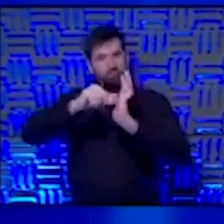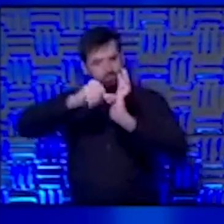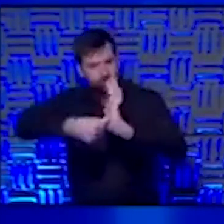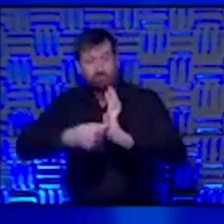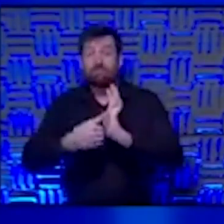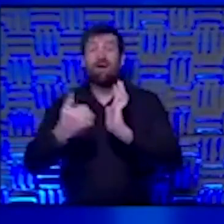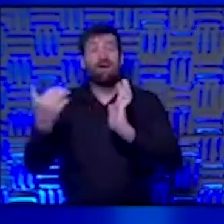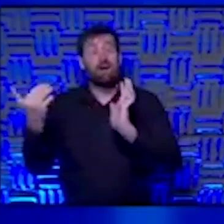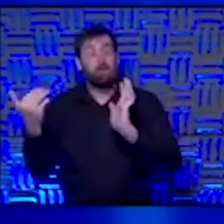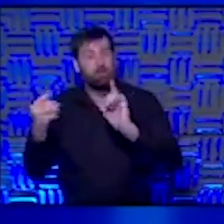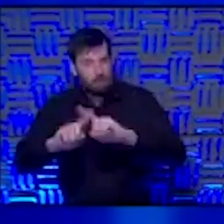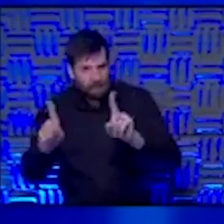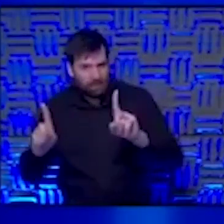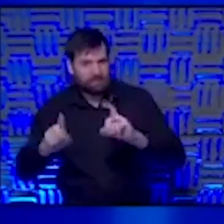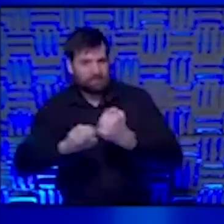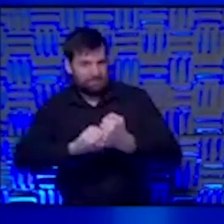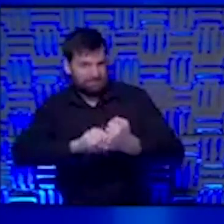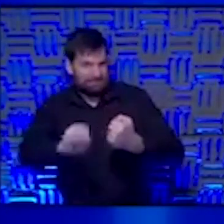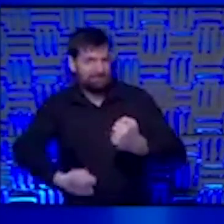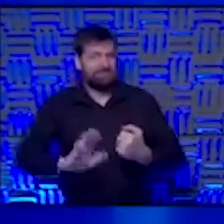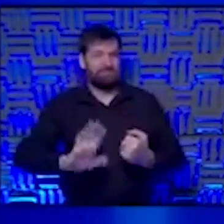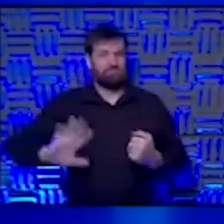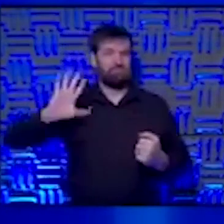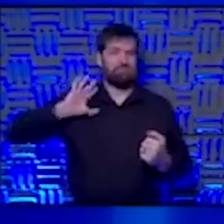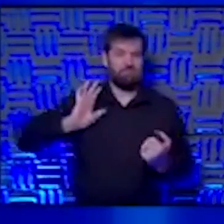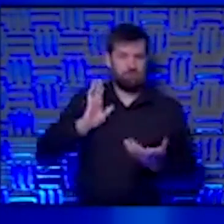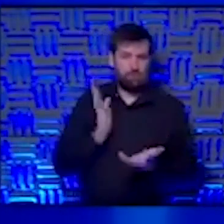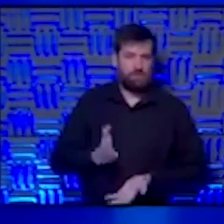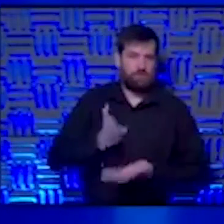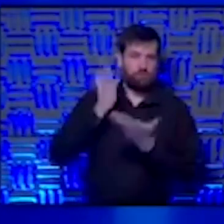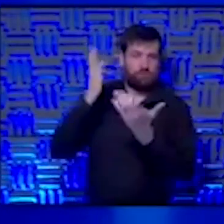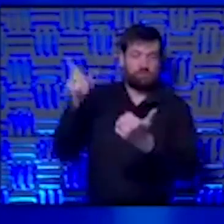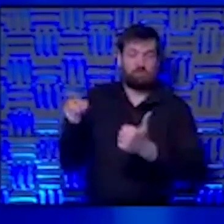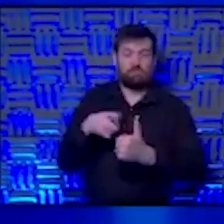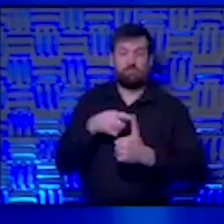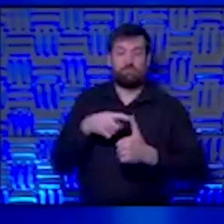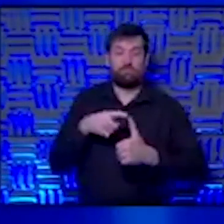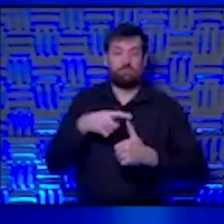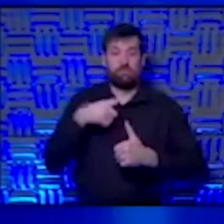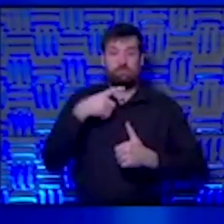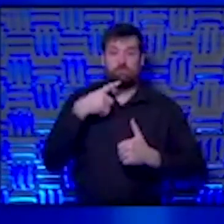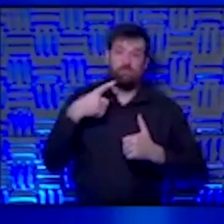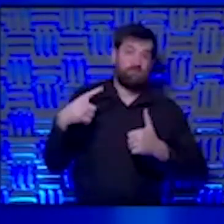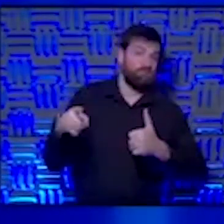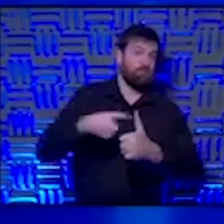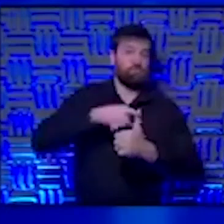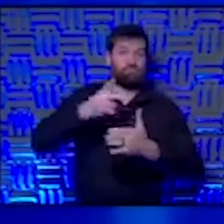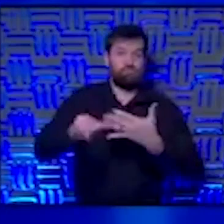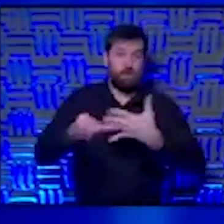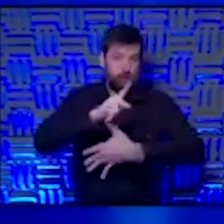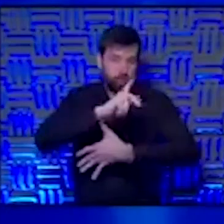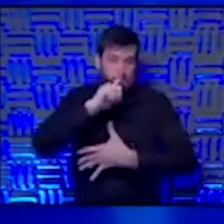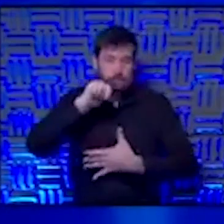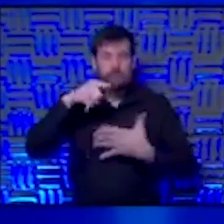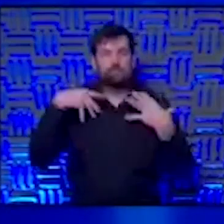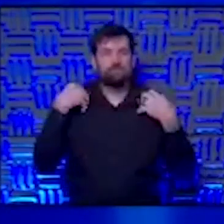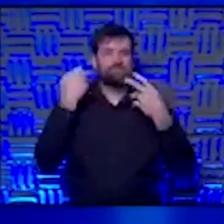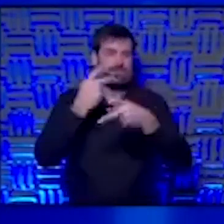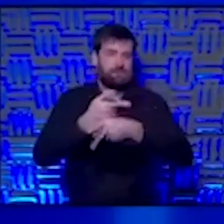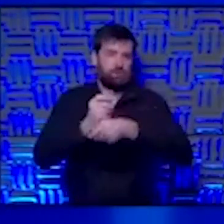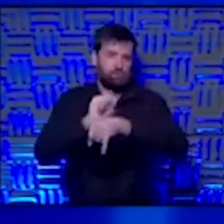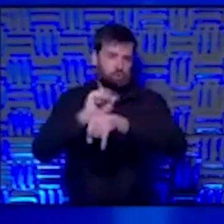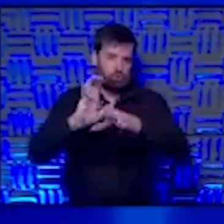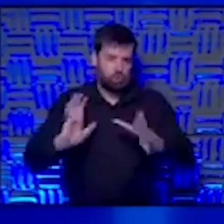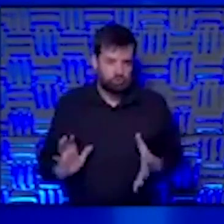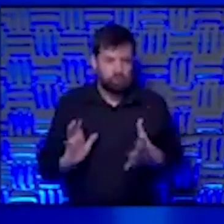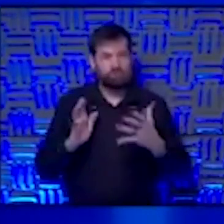although extended their prior recommendations, because they really said the first priority should be healthcare workers, because we're trying